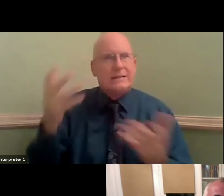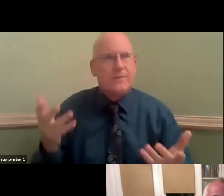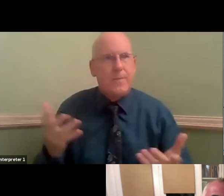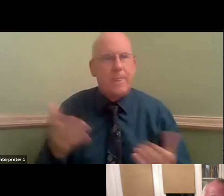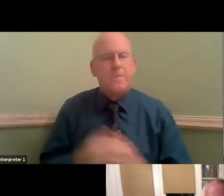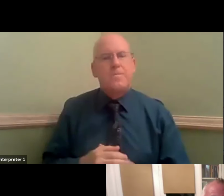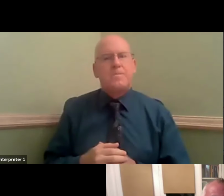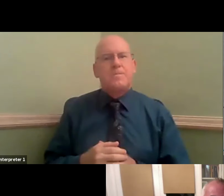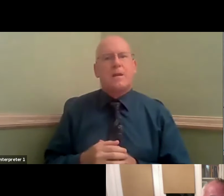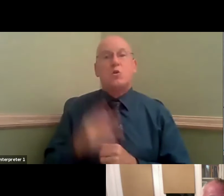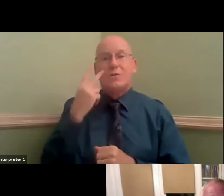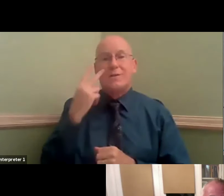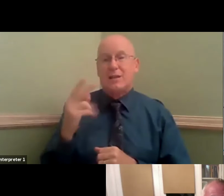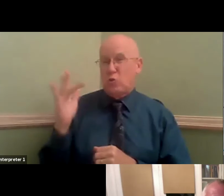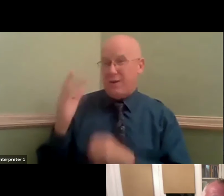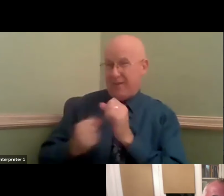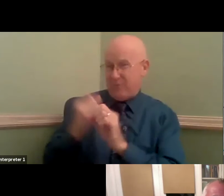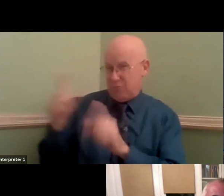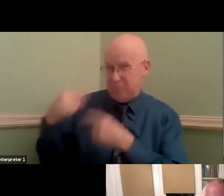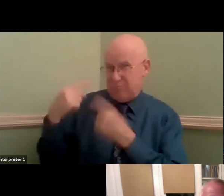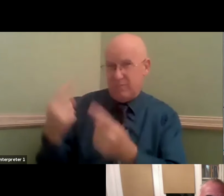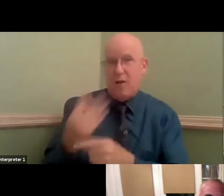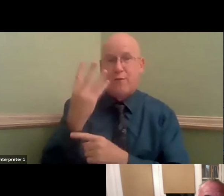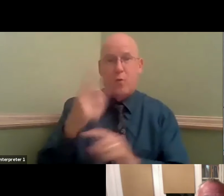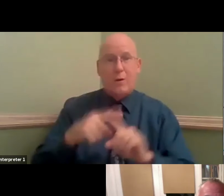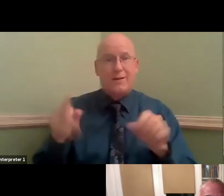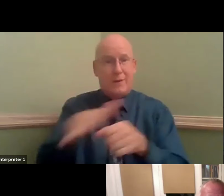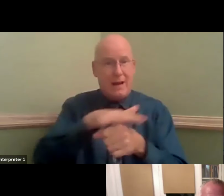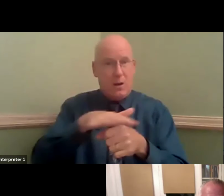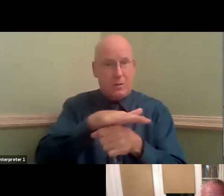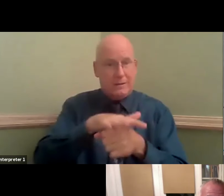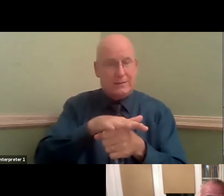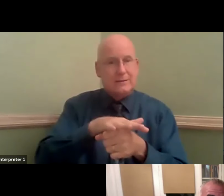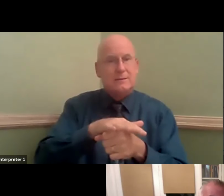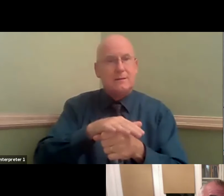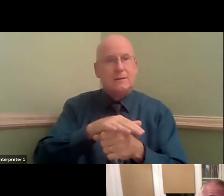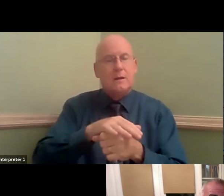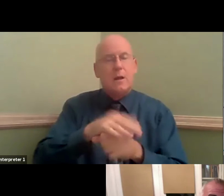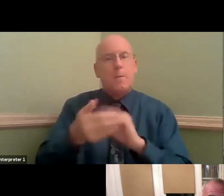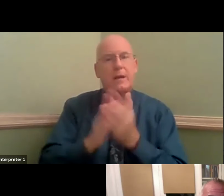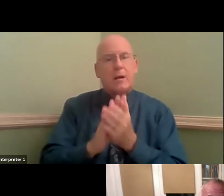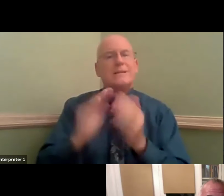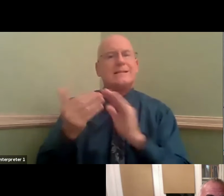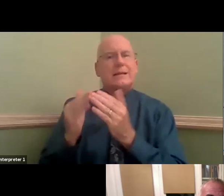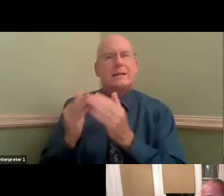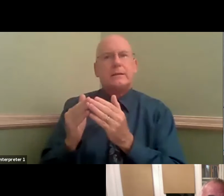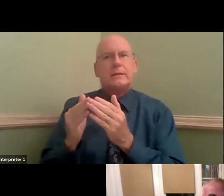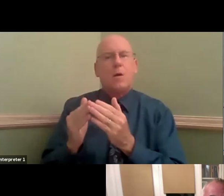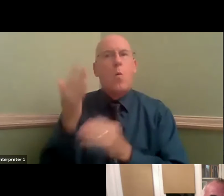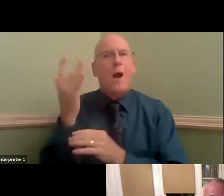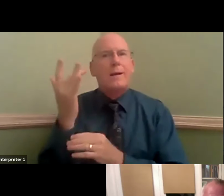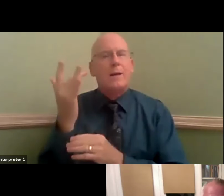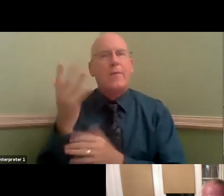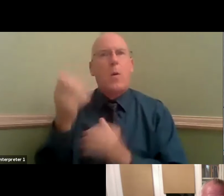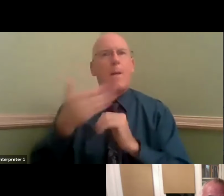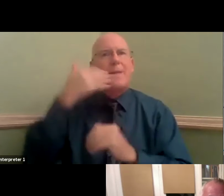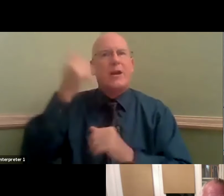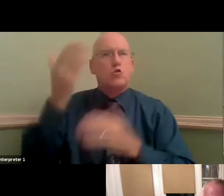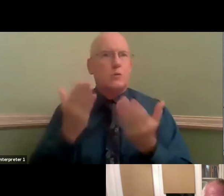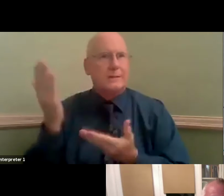the last 25 years, four different areas incorporate themselves. And why did they do that? Because they wanted better